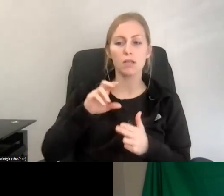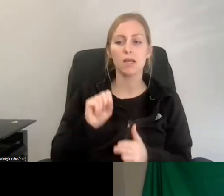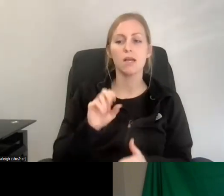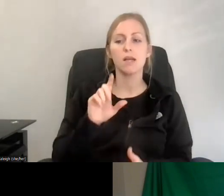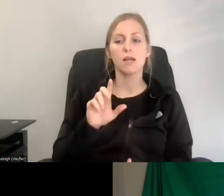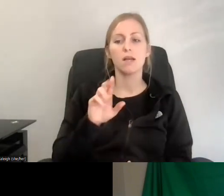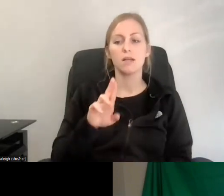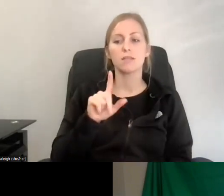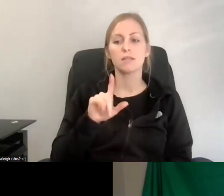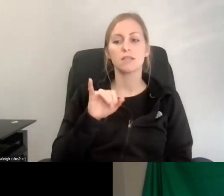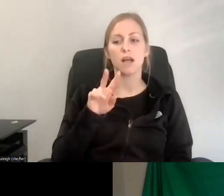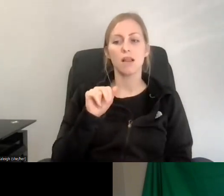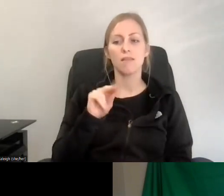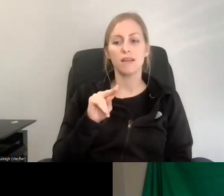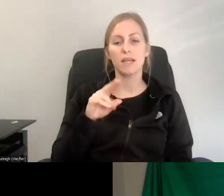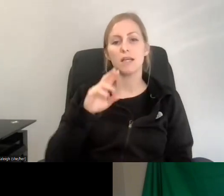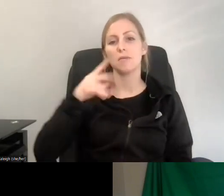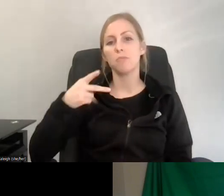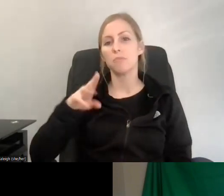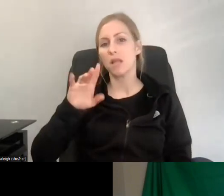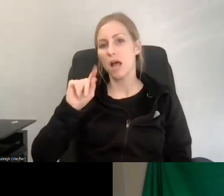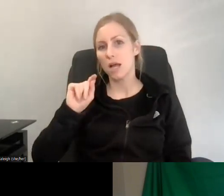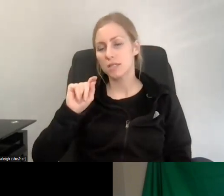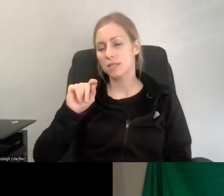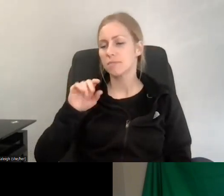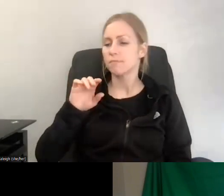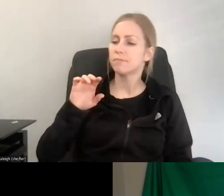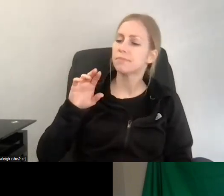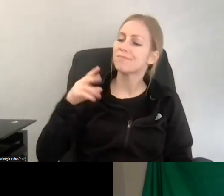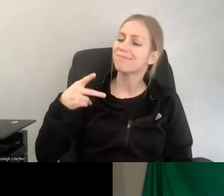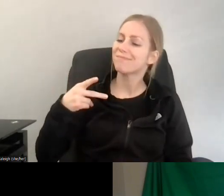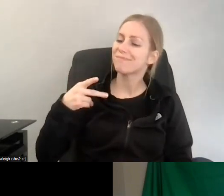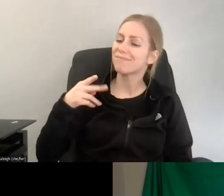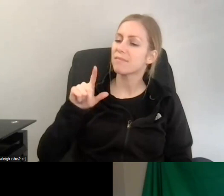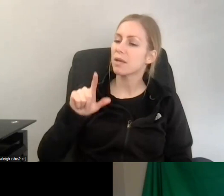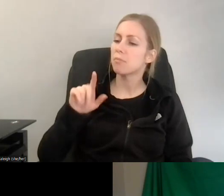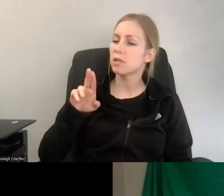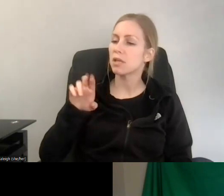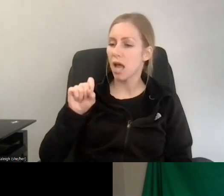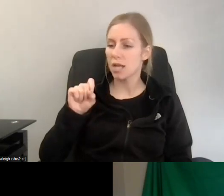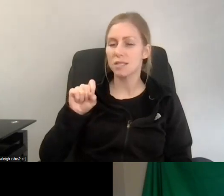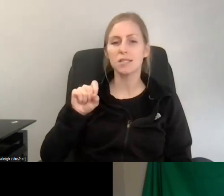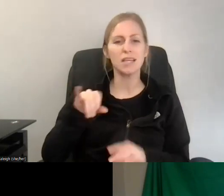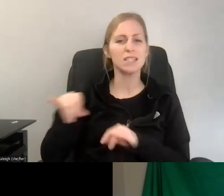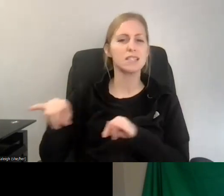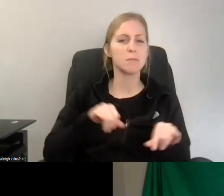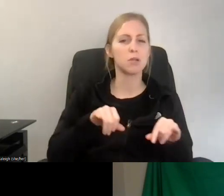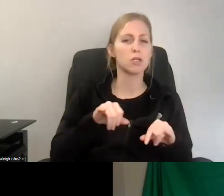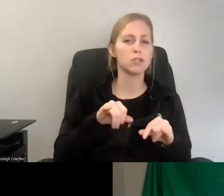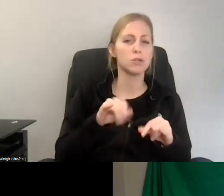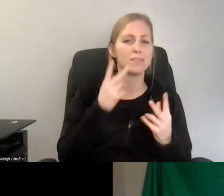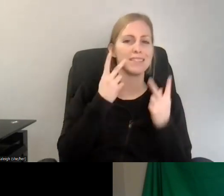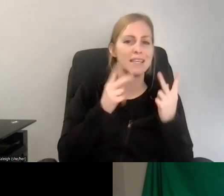Seeing AI, and operates on both platforms and is free, which is super, super neat.